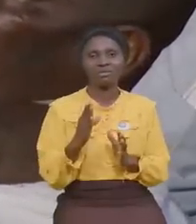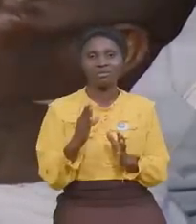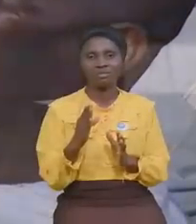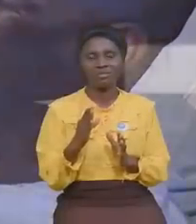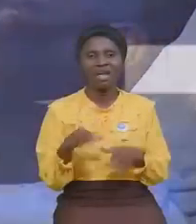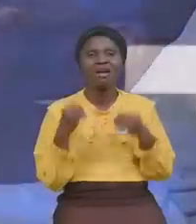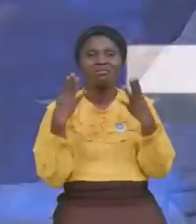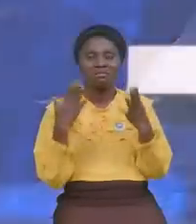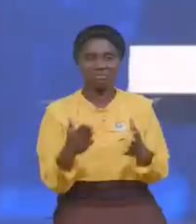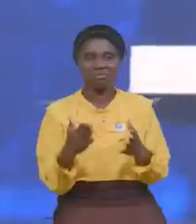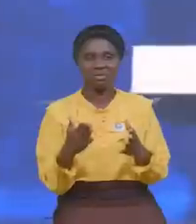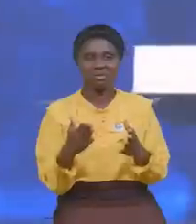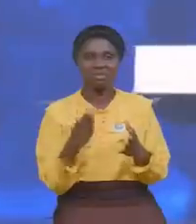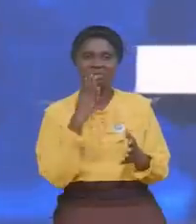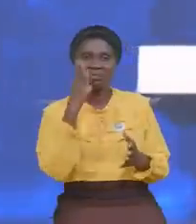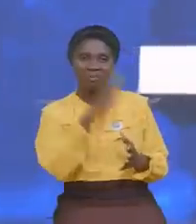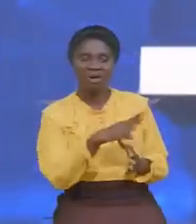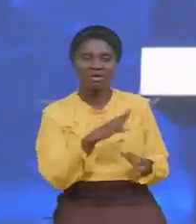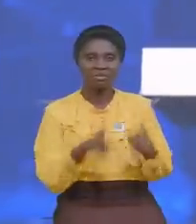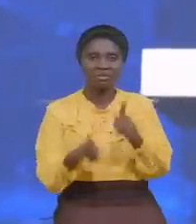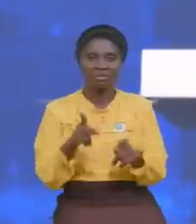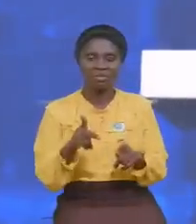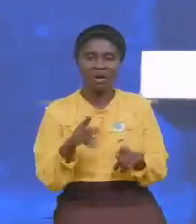little stature in the sight of God?